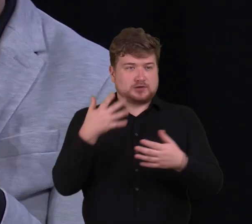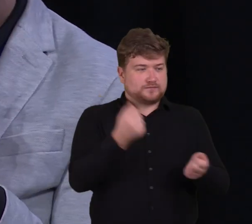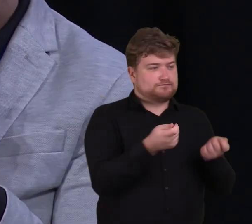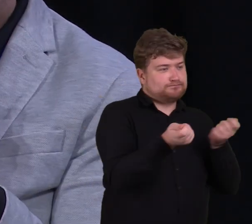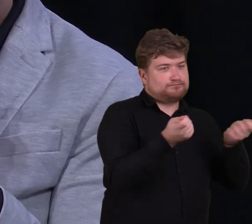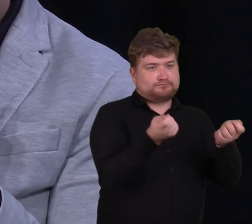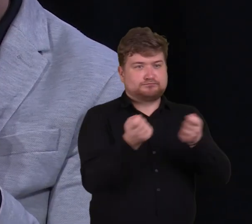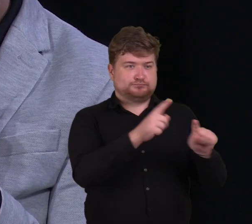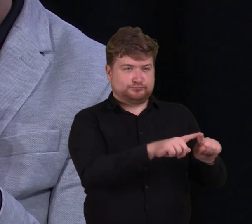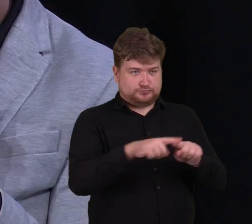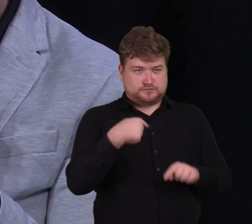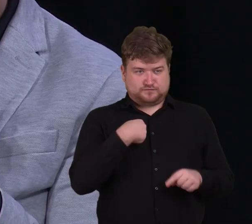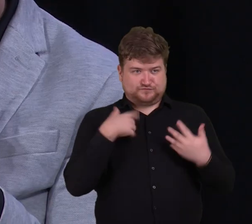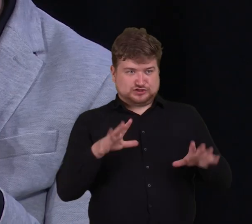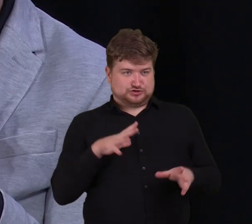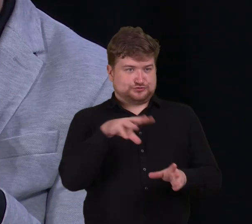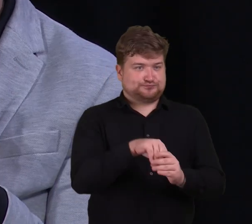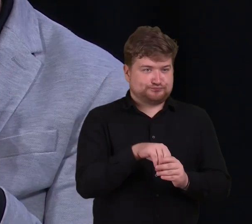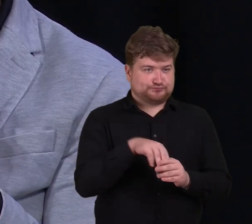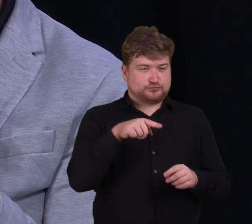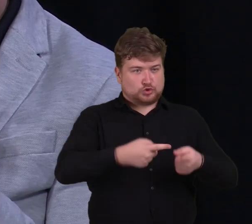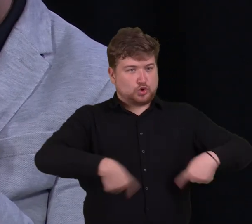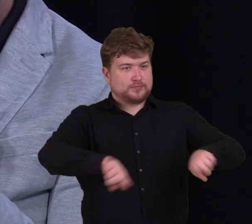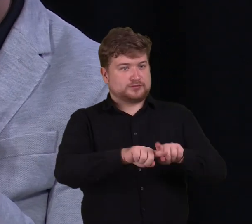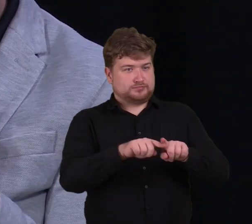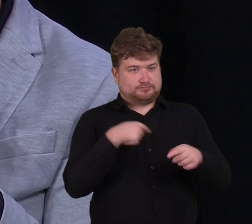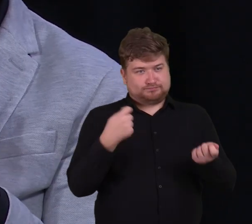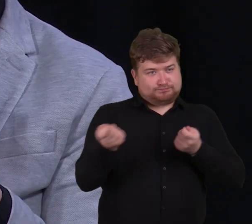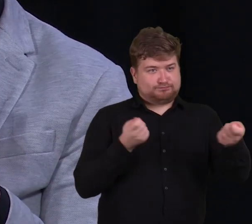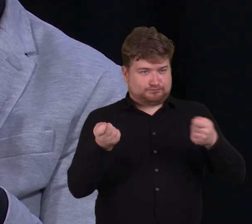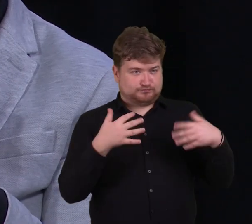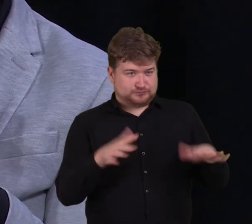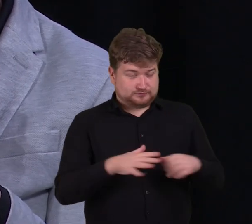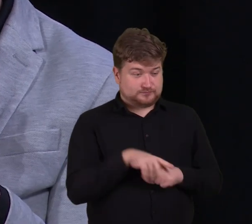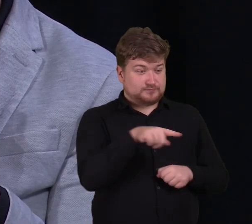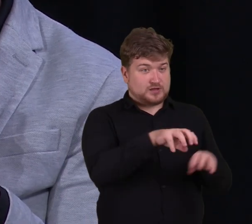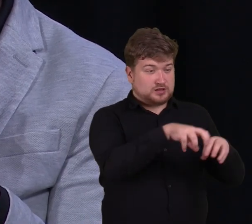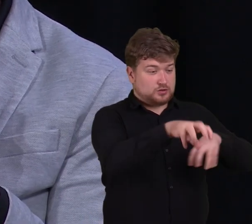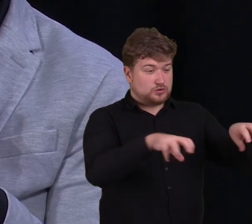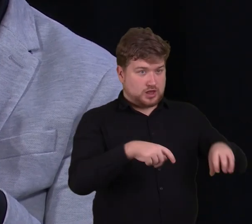groups, but we have universities, NGO sector,